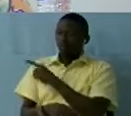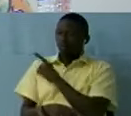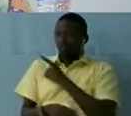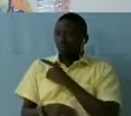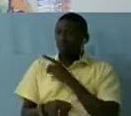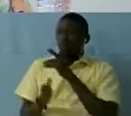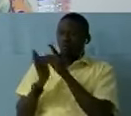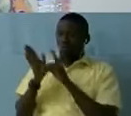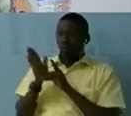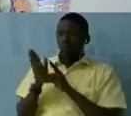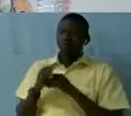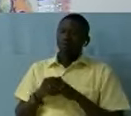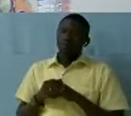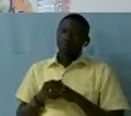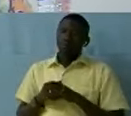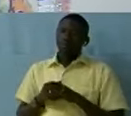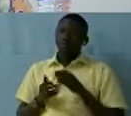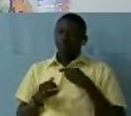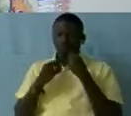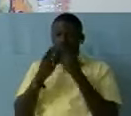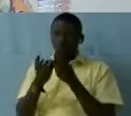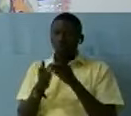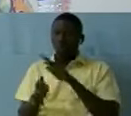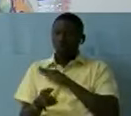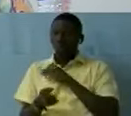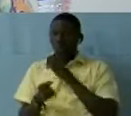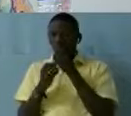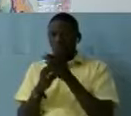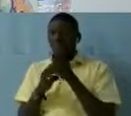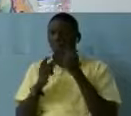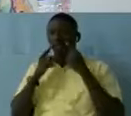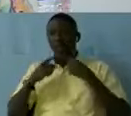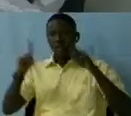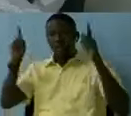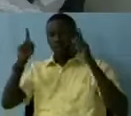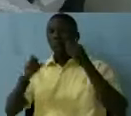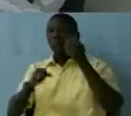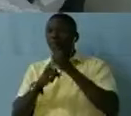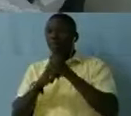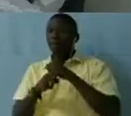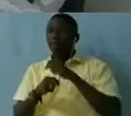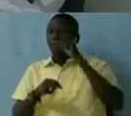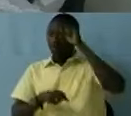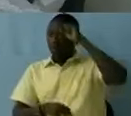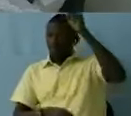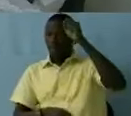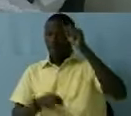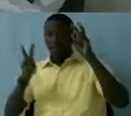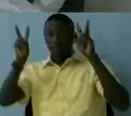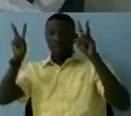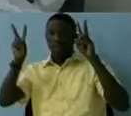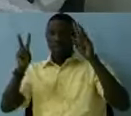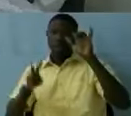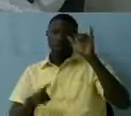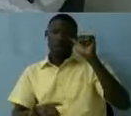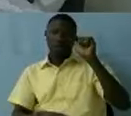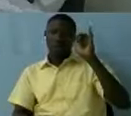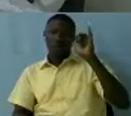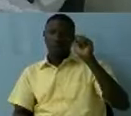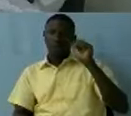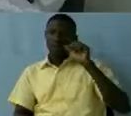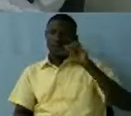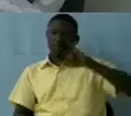the announcement made by the president. Yenim fanam fo president e kankularo menke ay kul melnu sababu